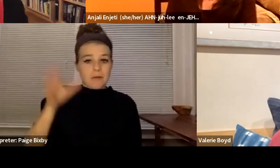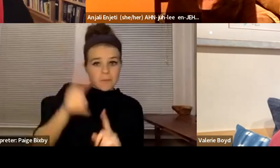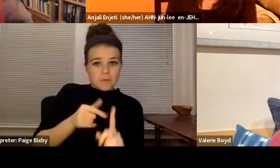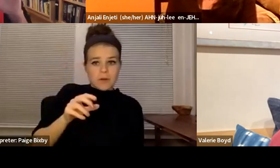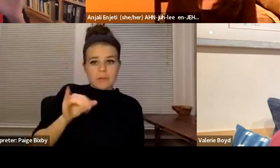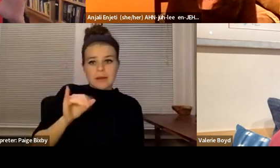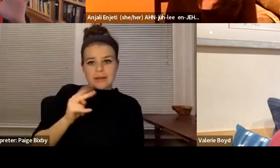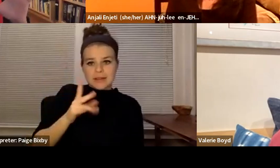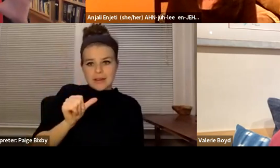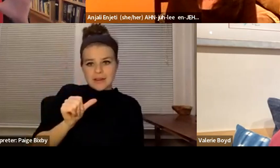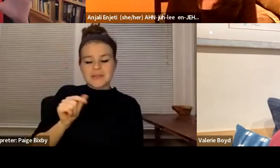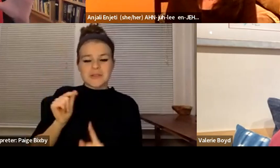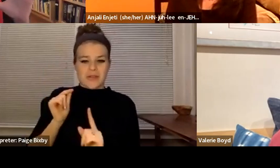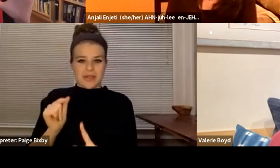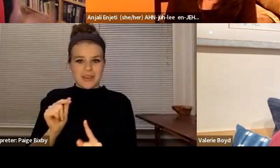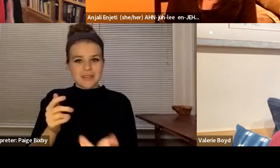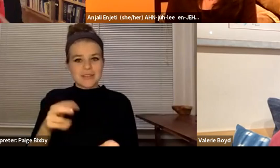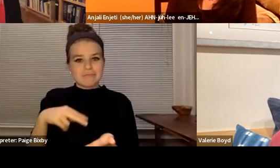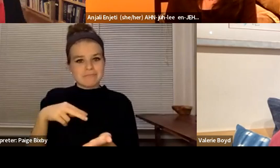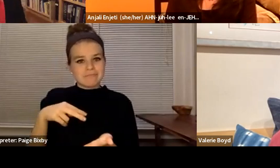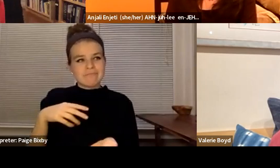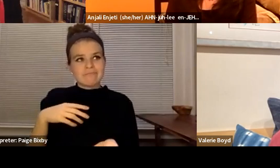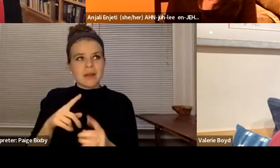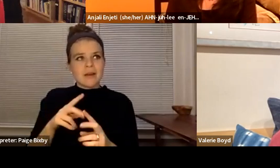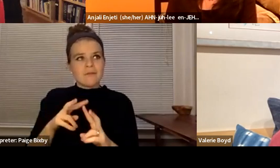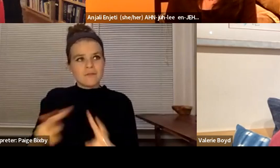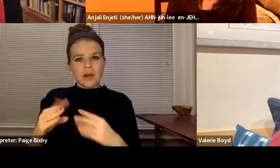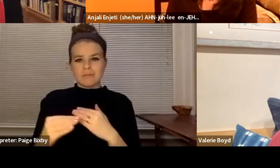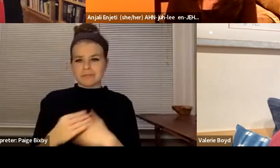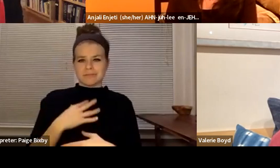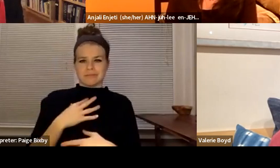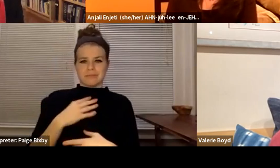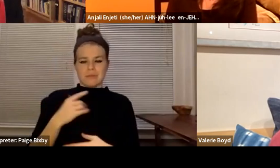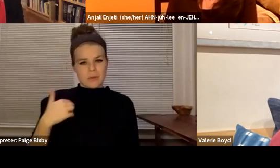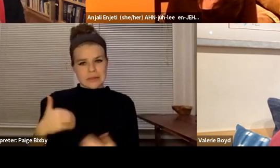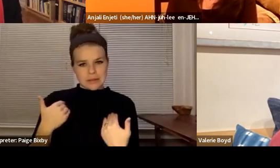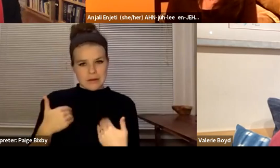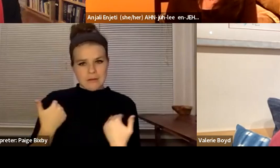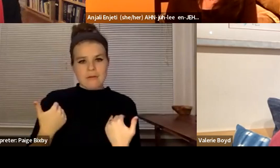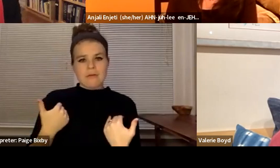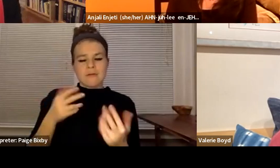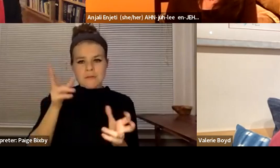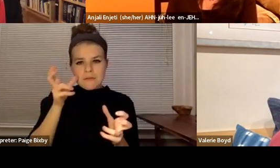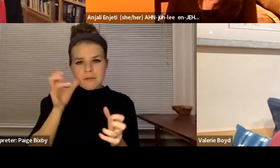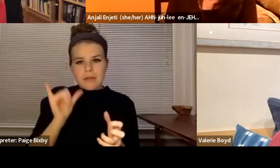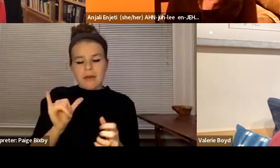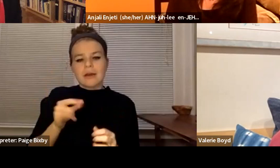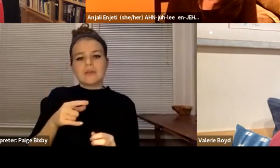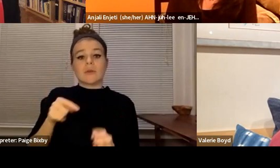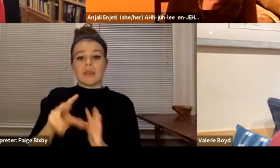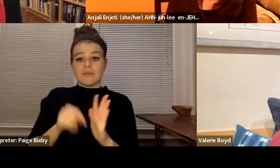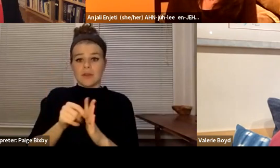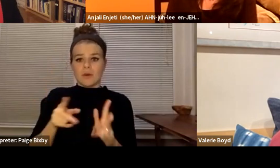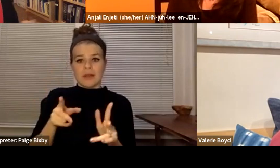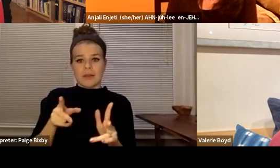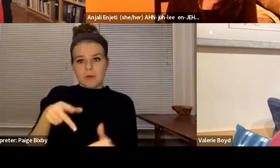was kind of, it was a formative influence on me, I think, seeing this. And this is a clip of